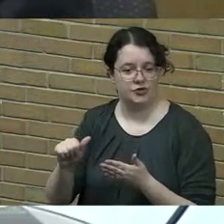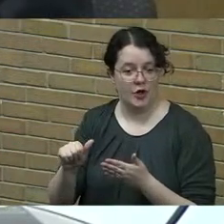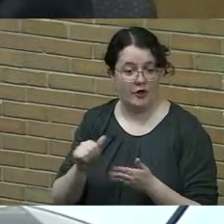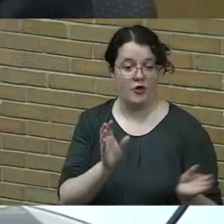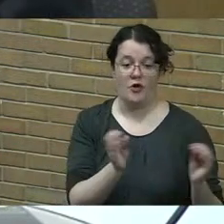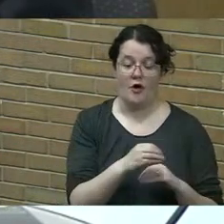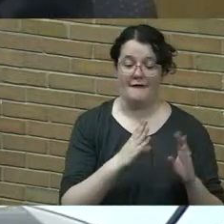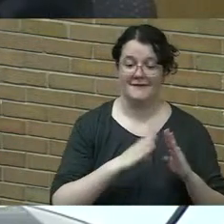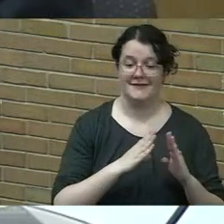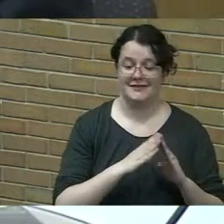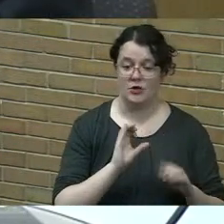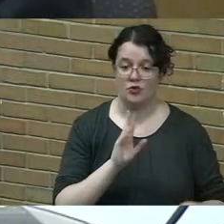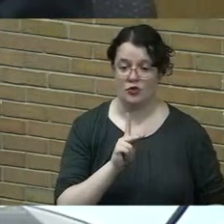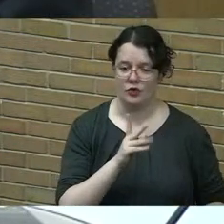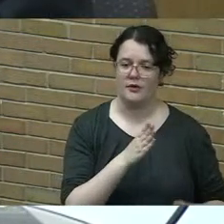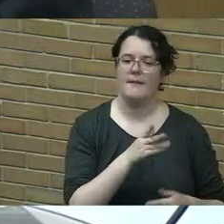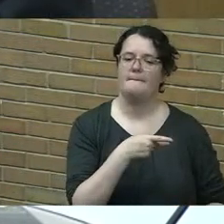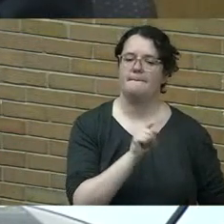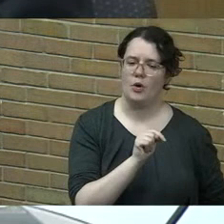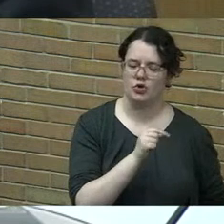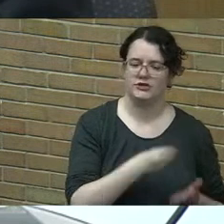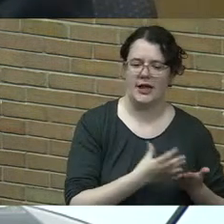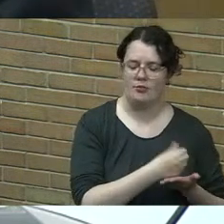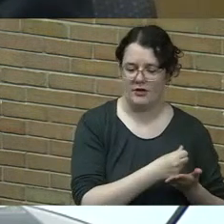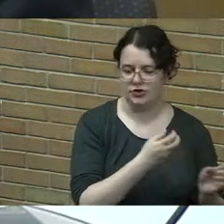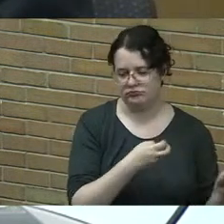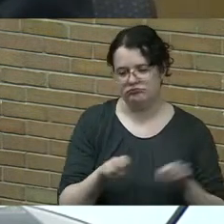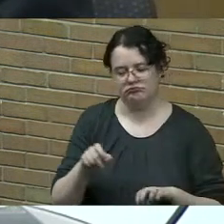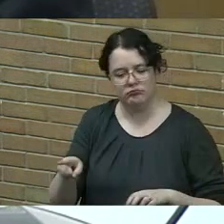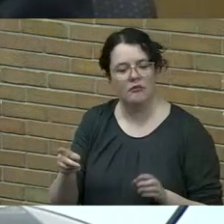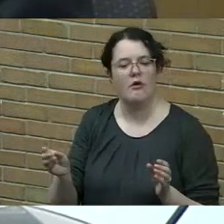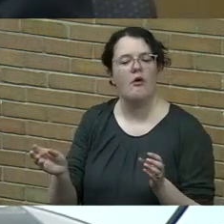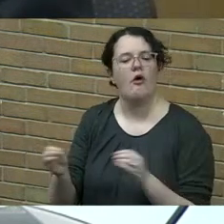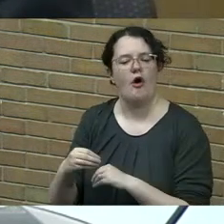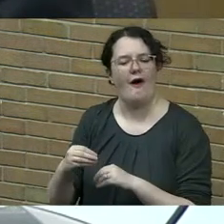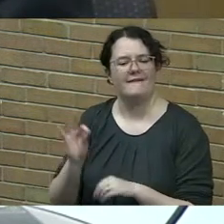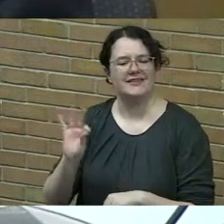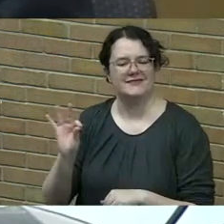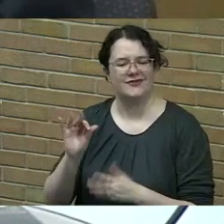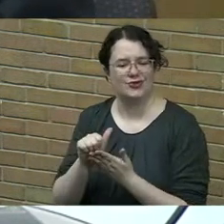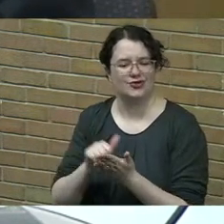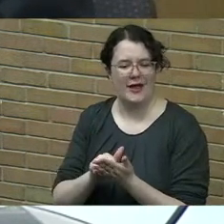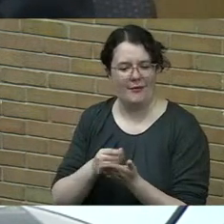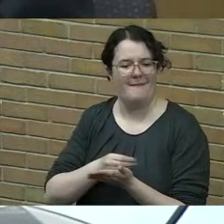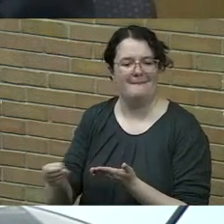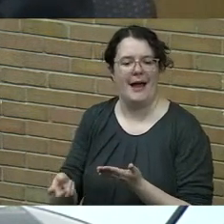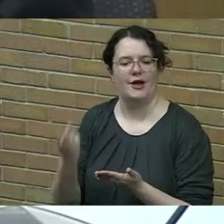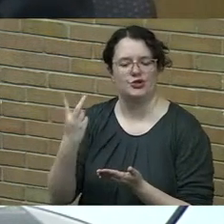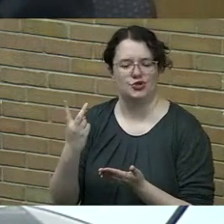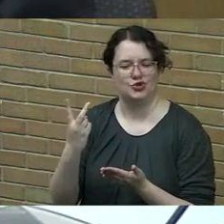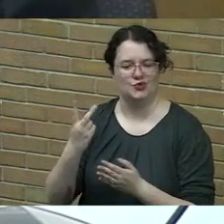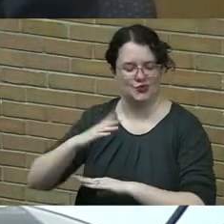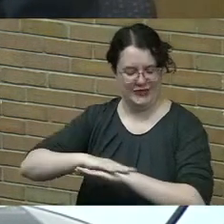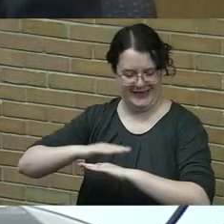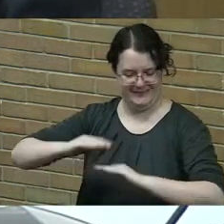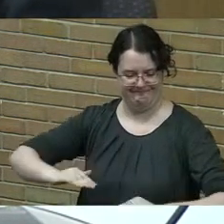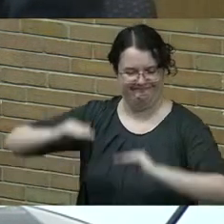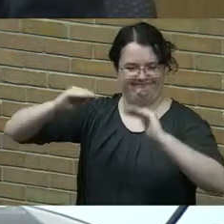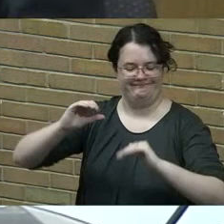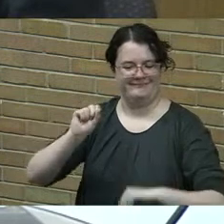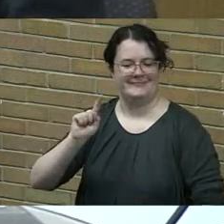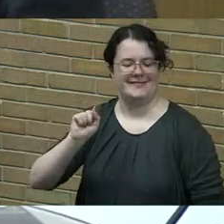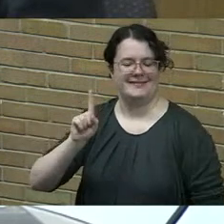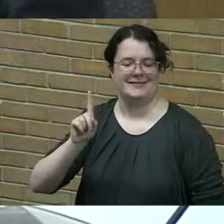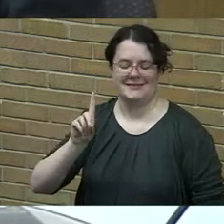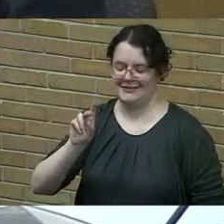Clerk's part-time wages account to the office furniture account for the purchase of 2 standing desks. I move we adopt the resolution